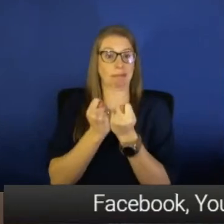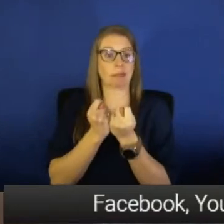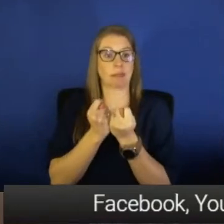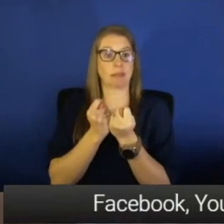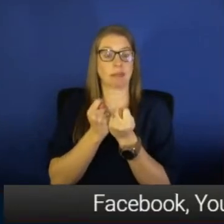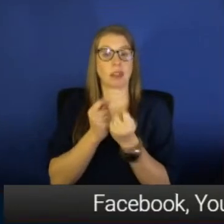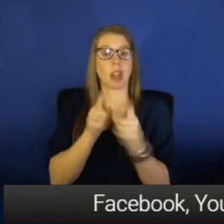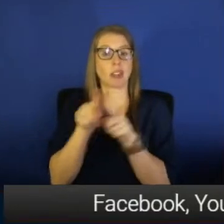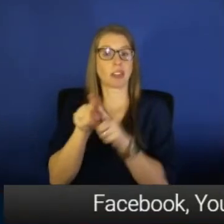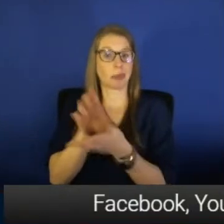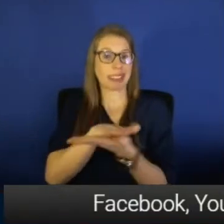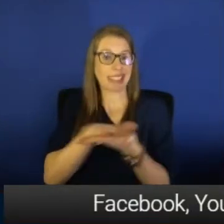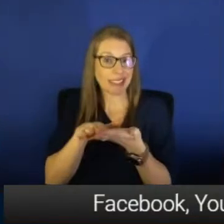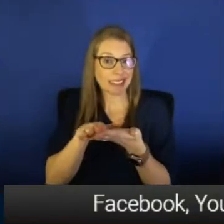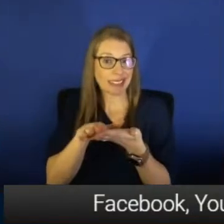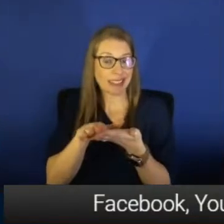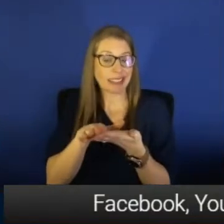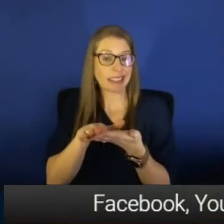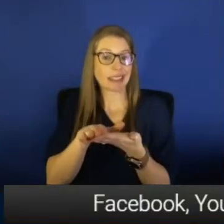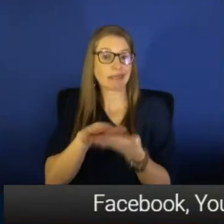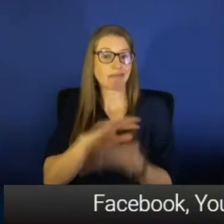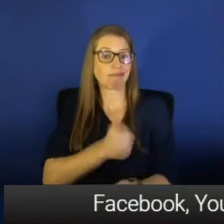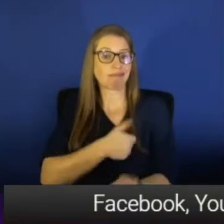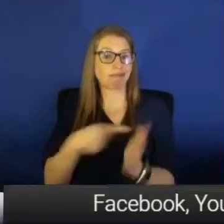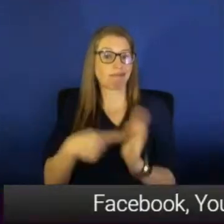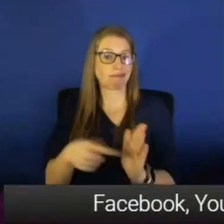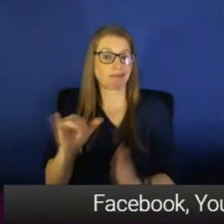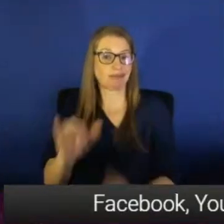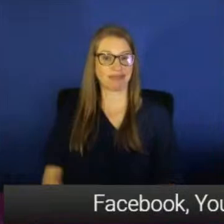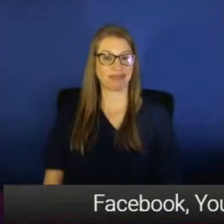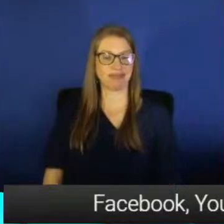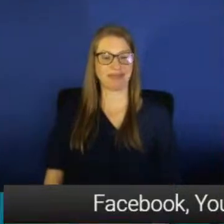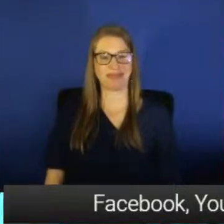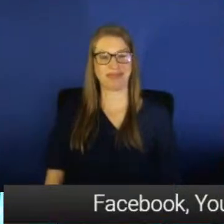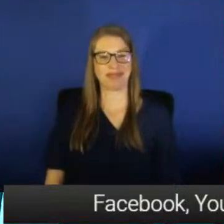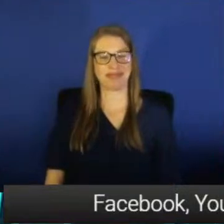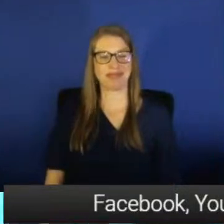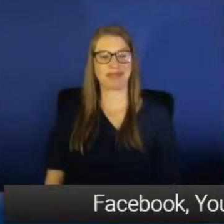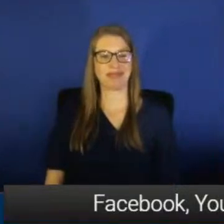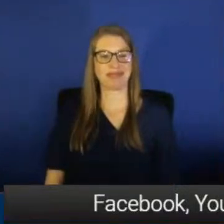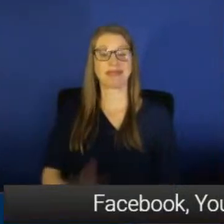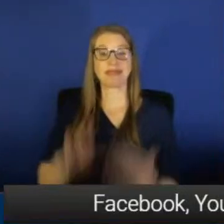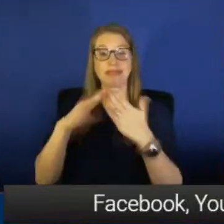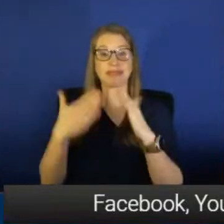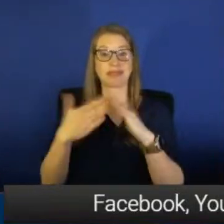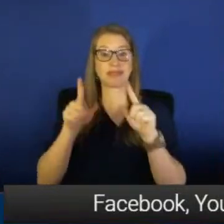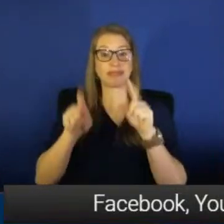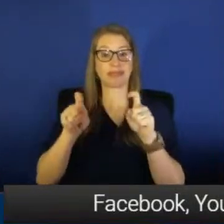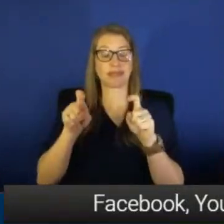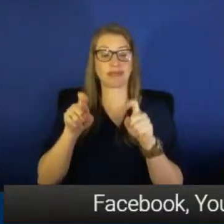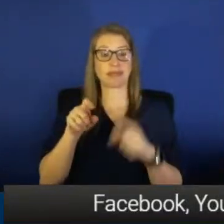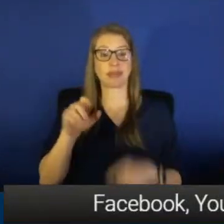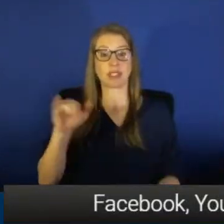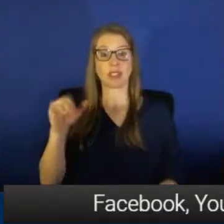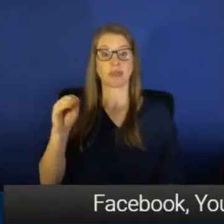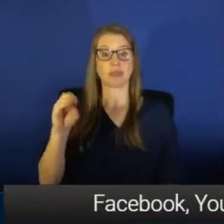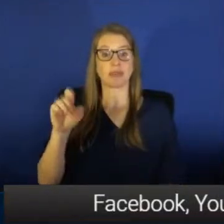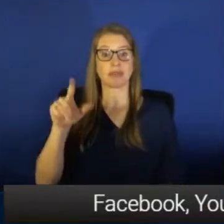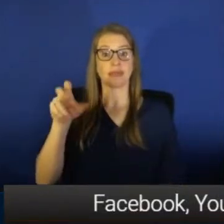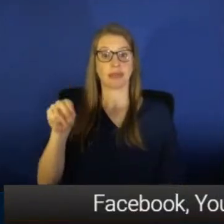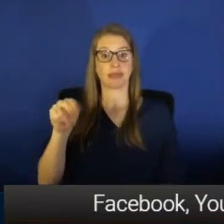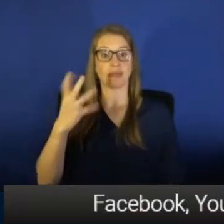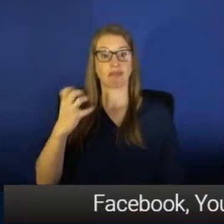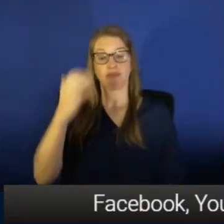year. It sure did. Okay, so we're going to get to some community questions. We got a few for you, gentlemen. Joellen wants to know, how do you